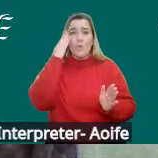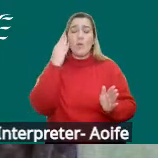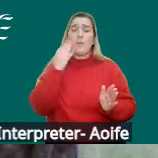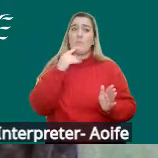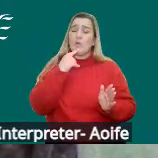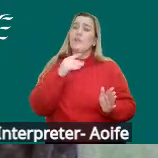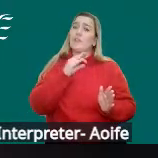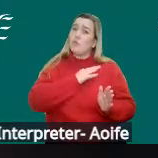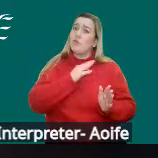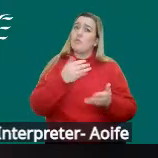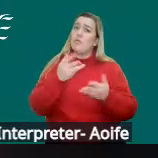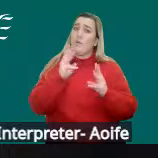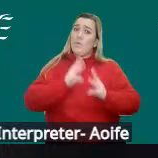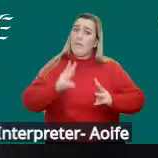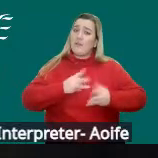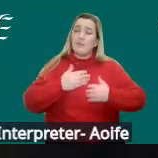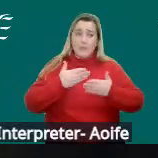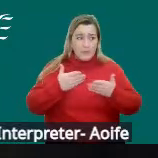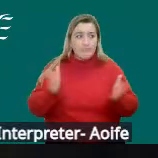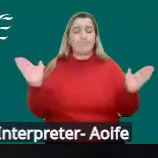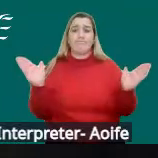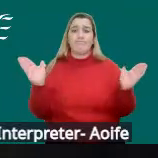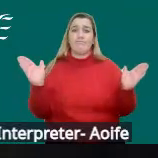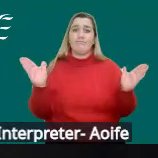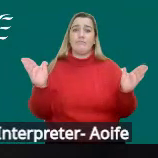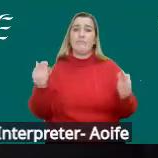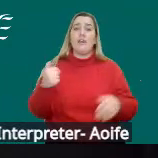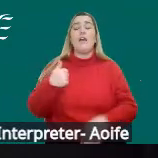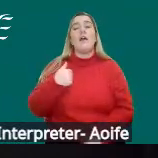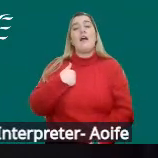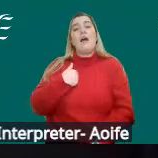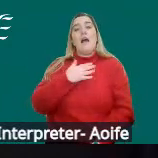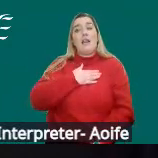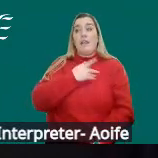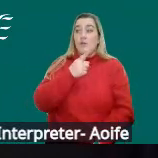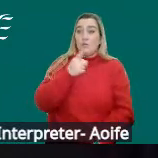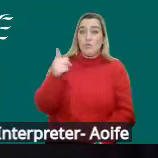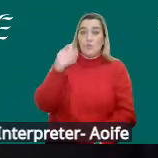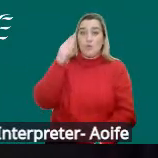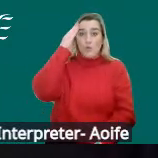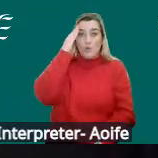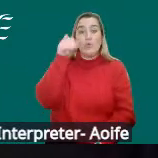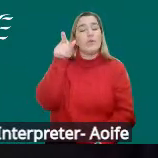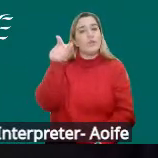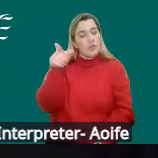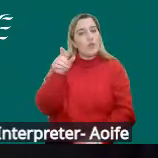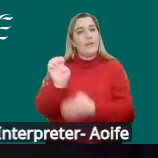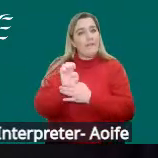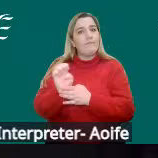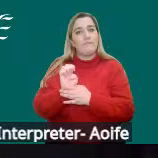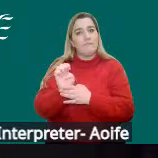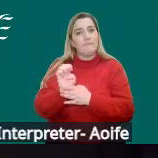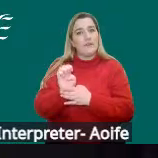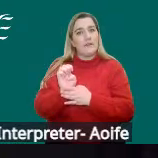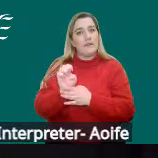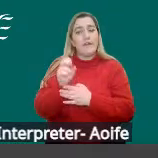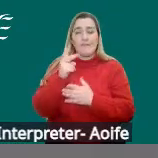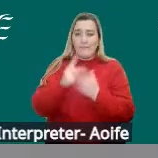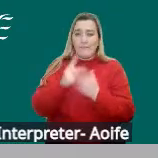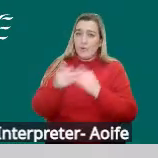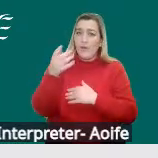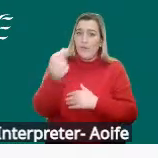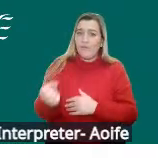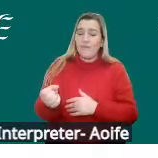it. I would like them to know that firstly that they are enough, that you are enough, and that the value you have in yourself is very